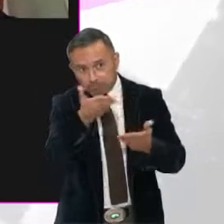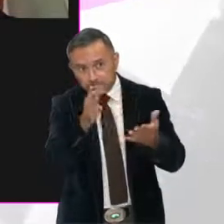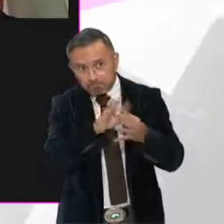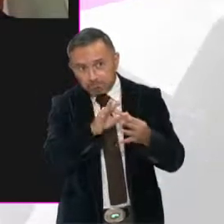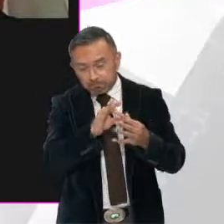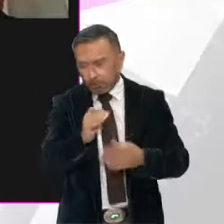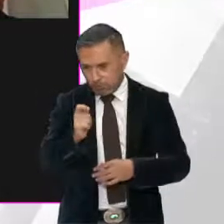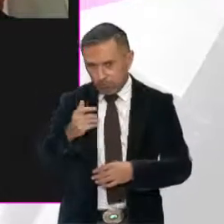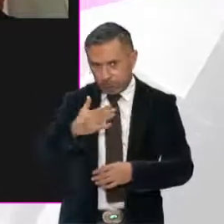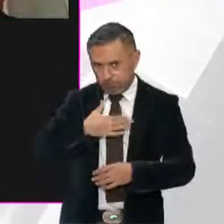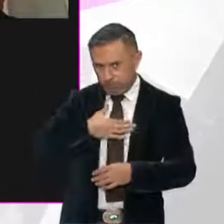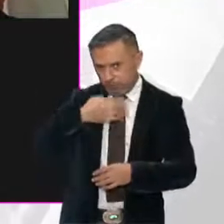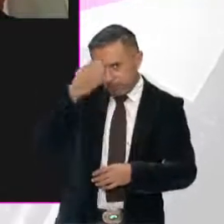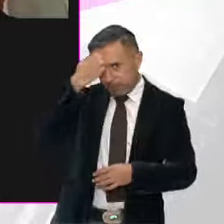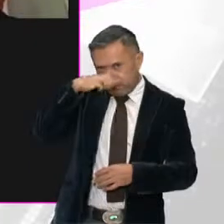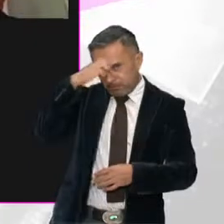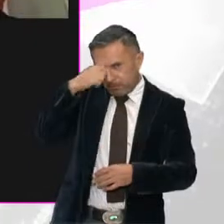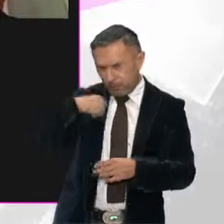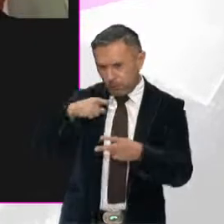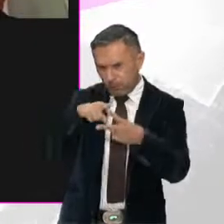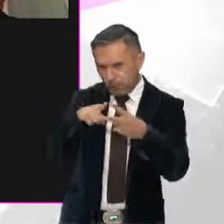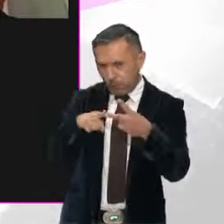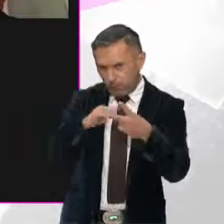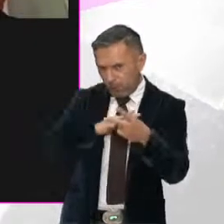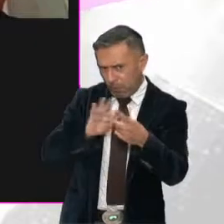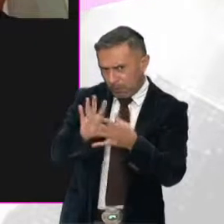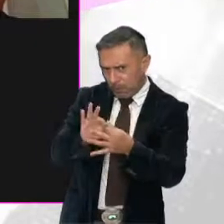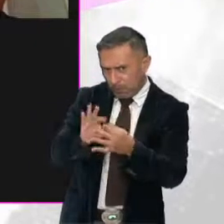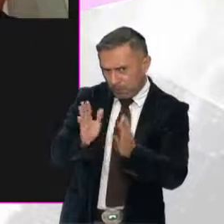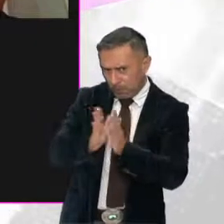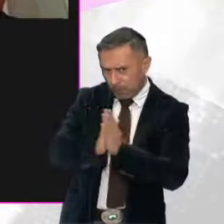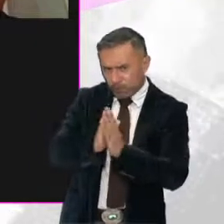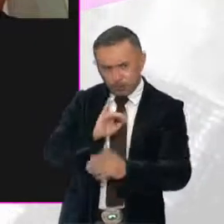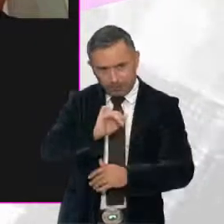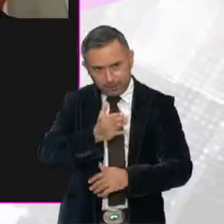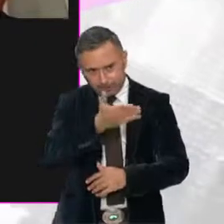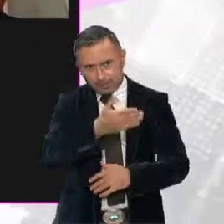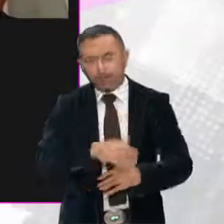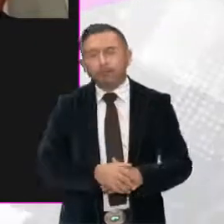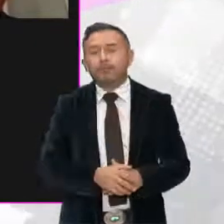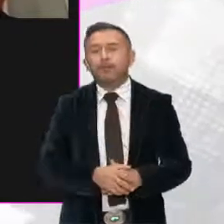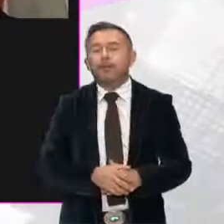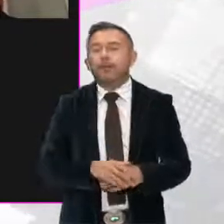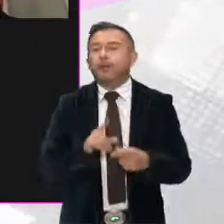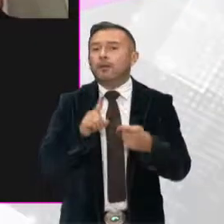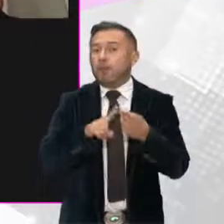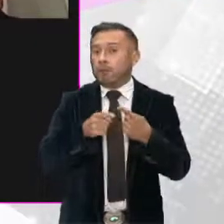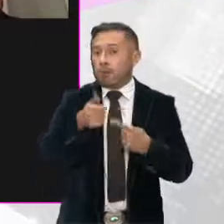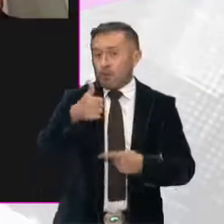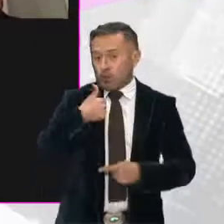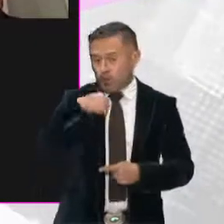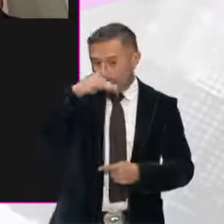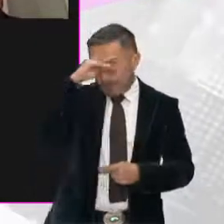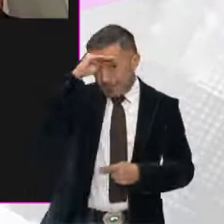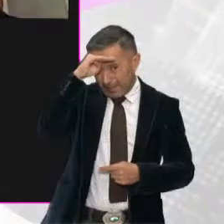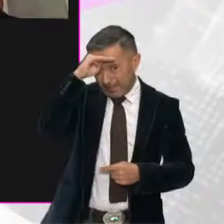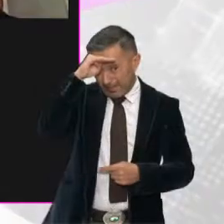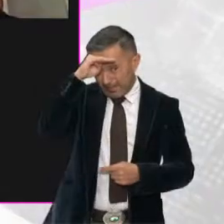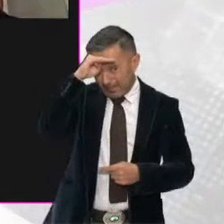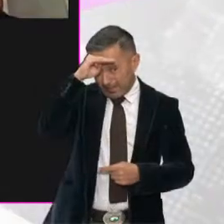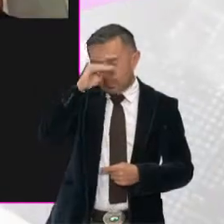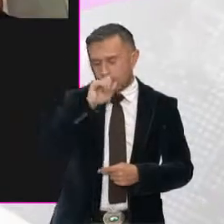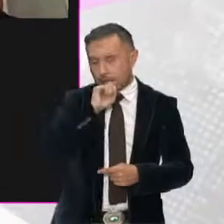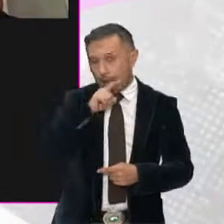So, yes, who wants to share? Yes, I would like to state a couple of things. The first,